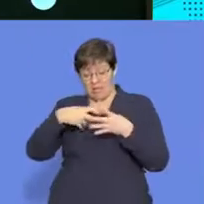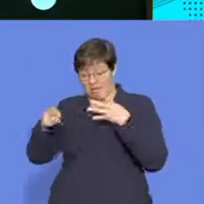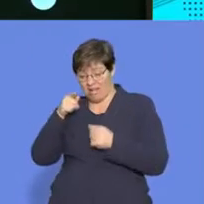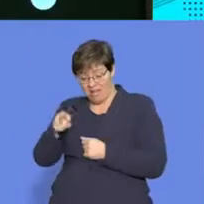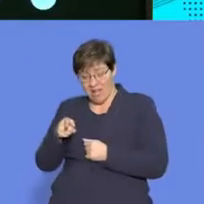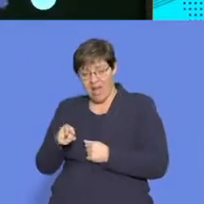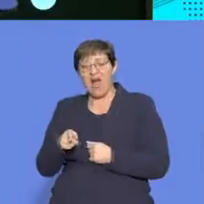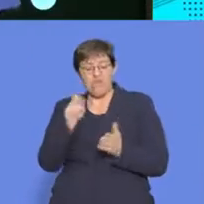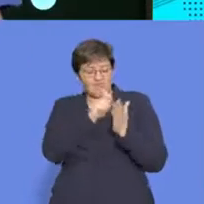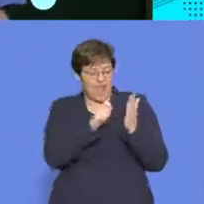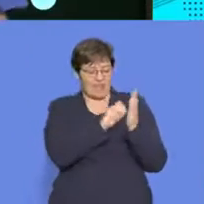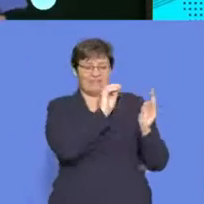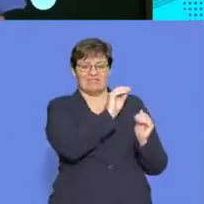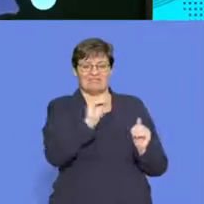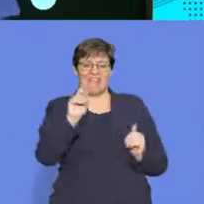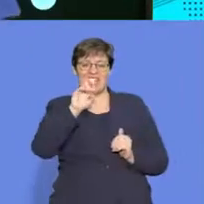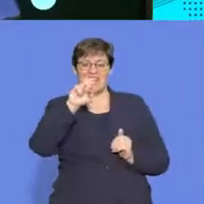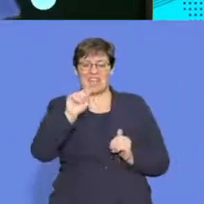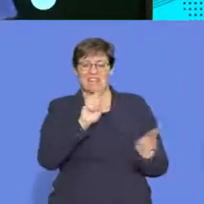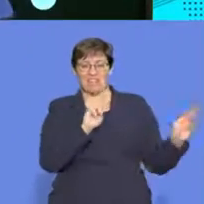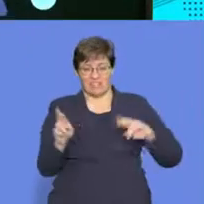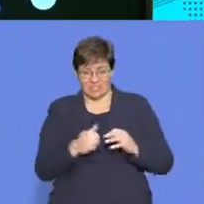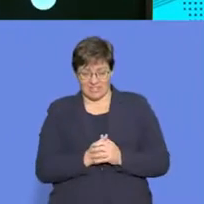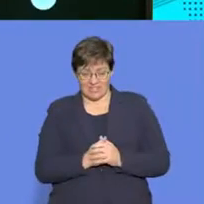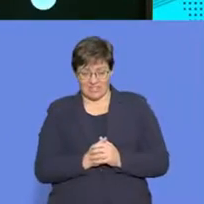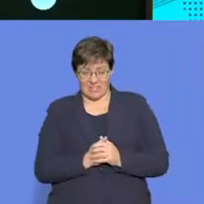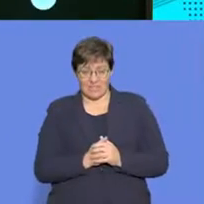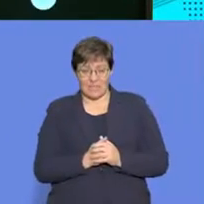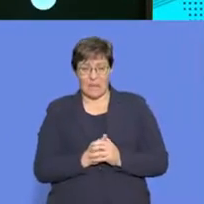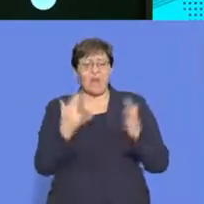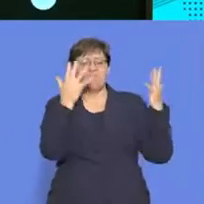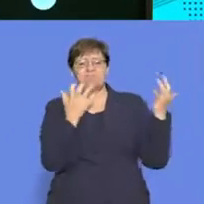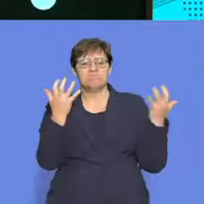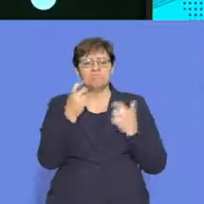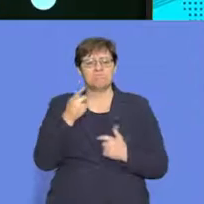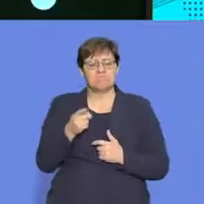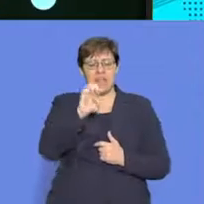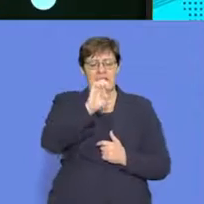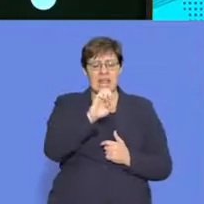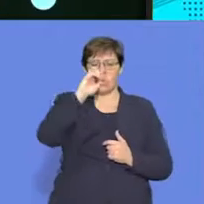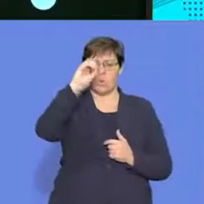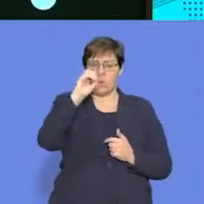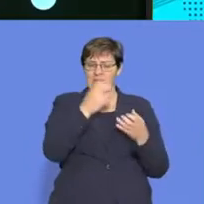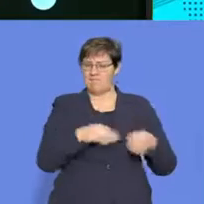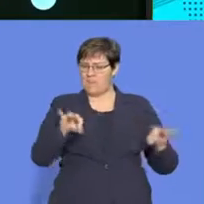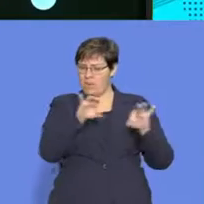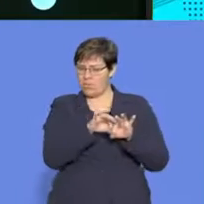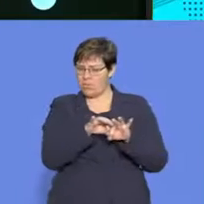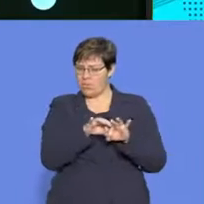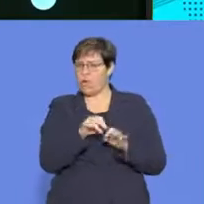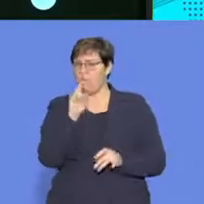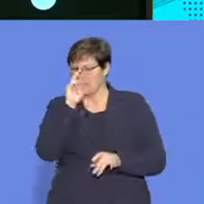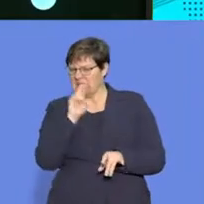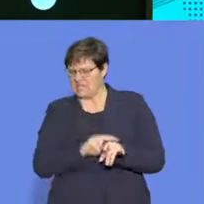the table to write net reactions, but the calculation of the E0